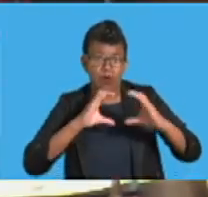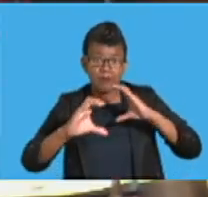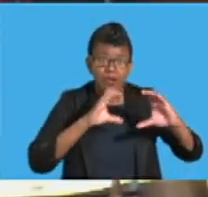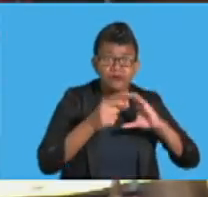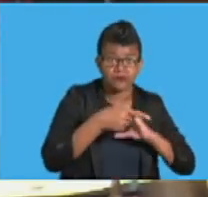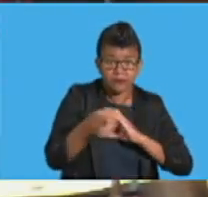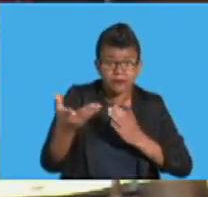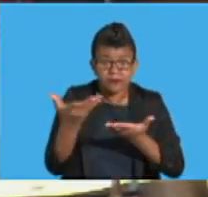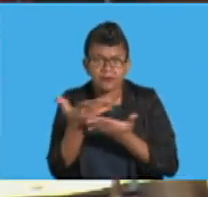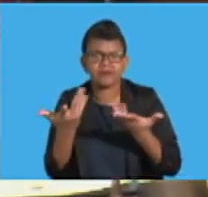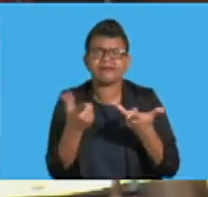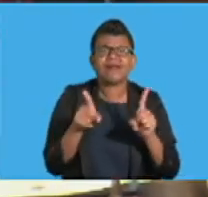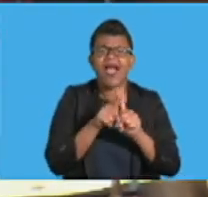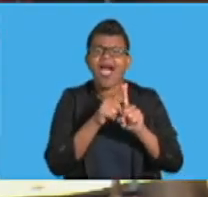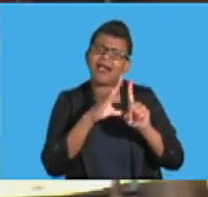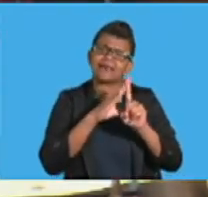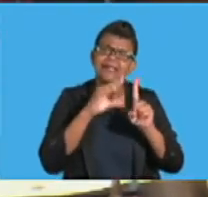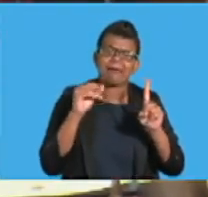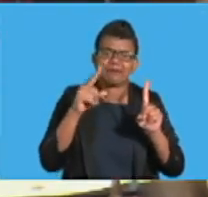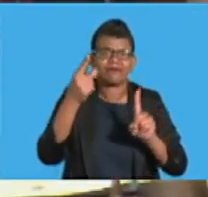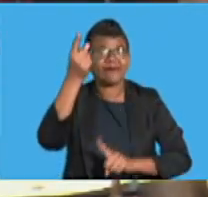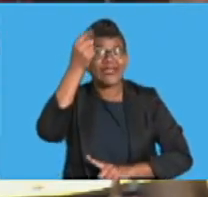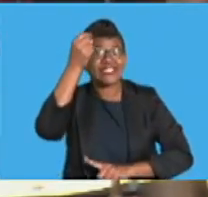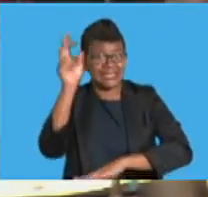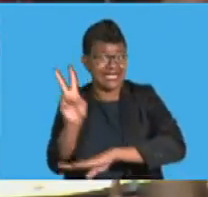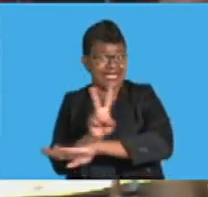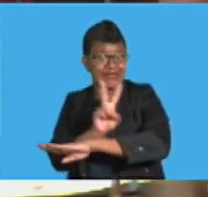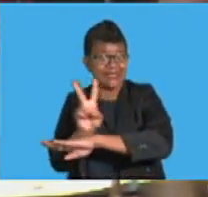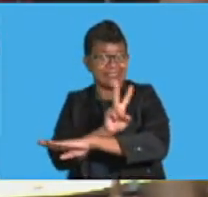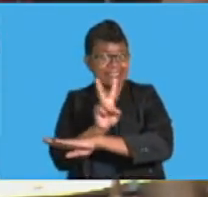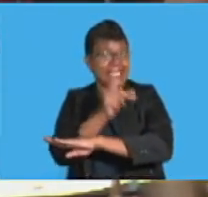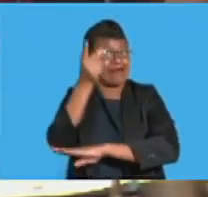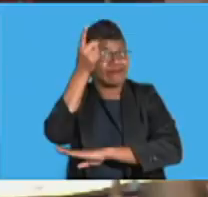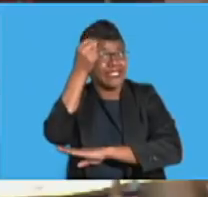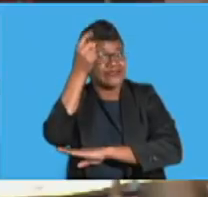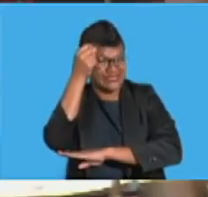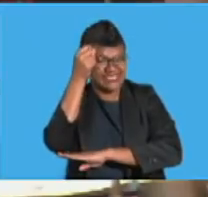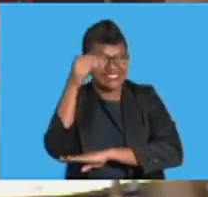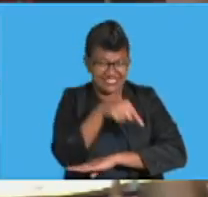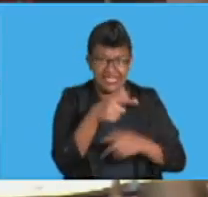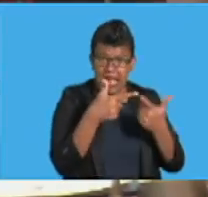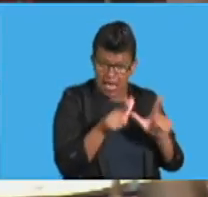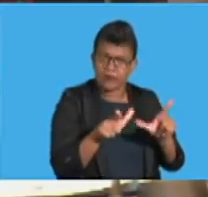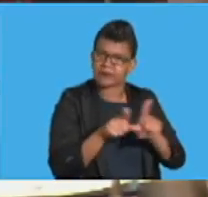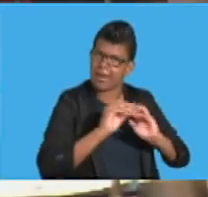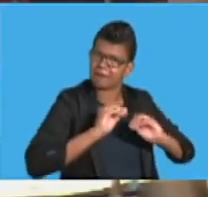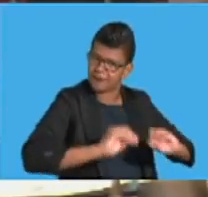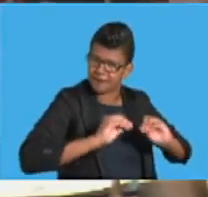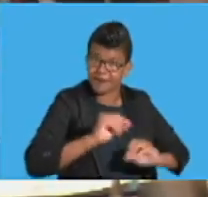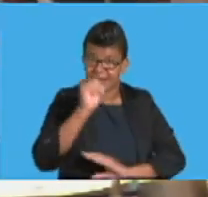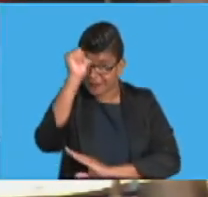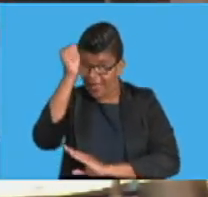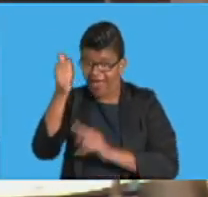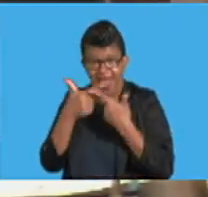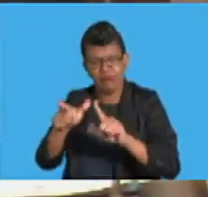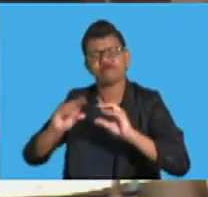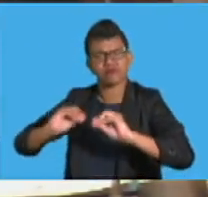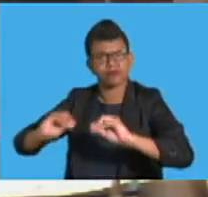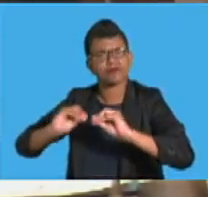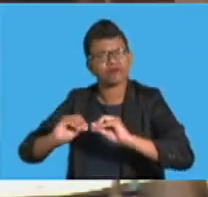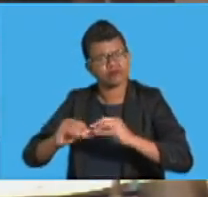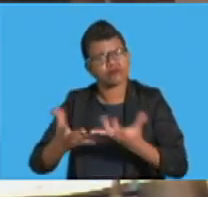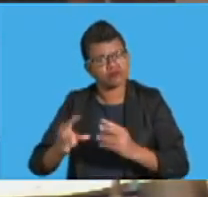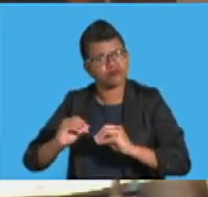and Hindi will continue to be fostered as this contributes to improving the understanding of our cultures and the unique blend of the